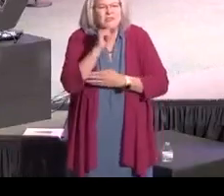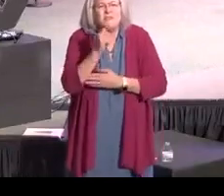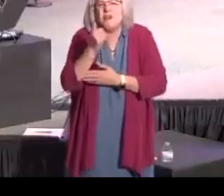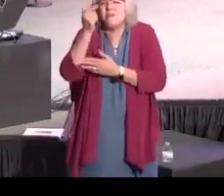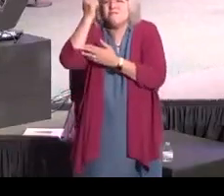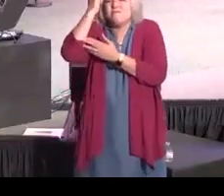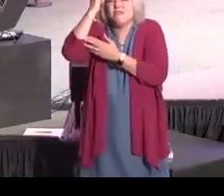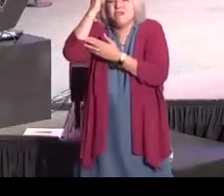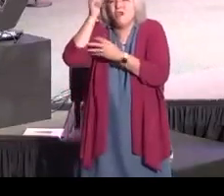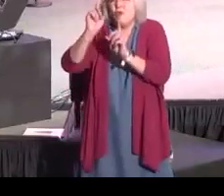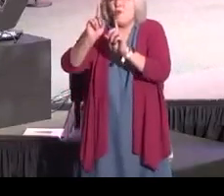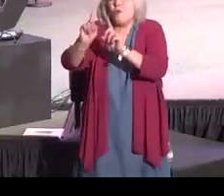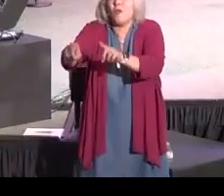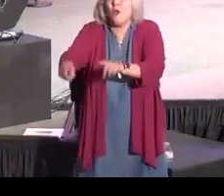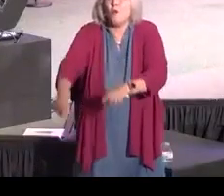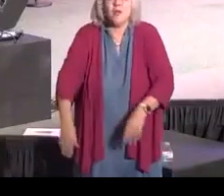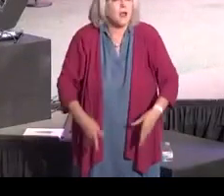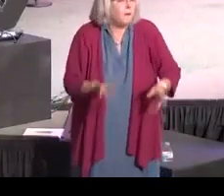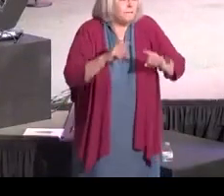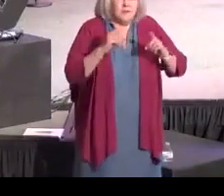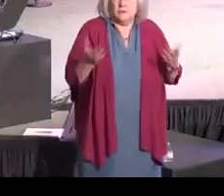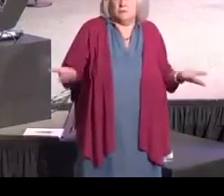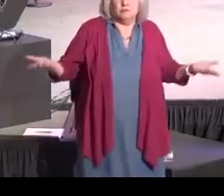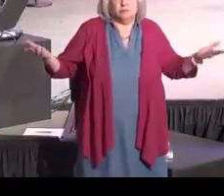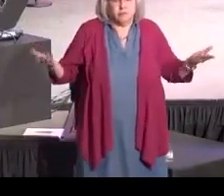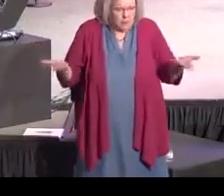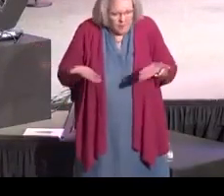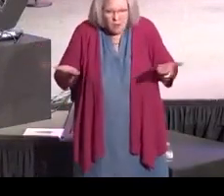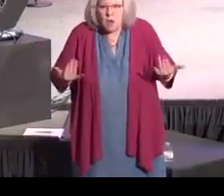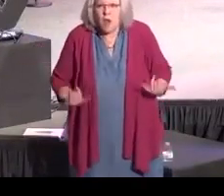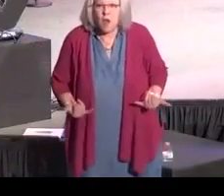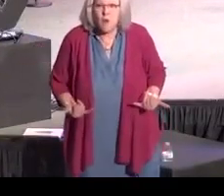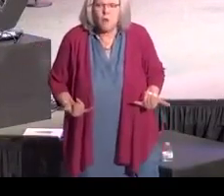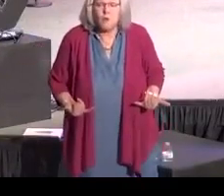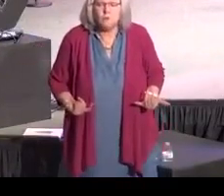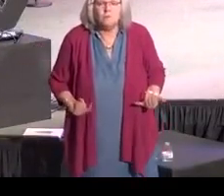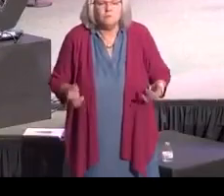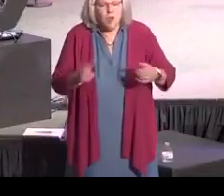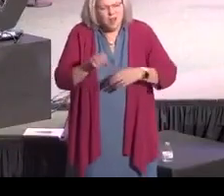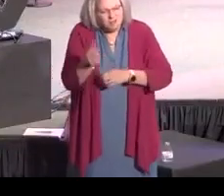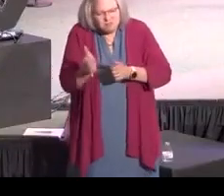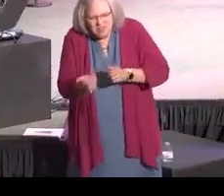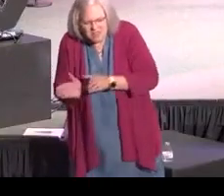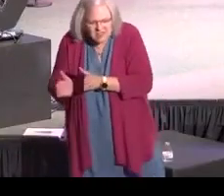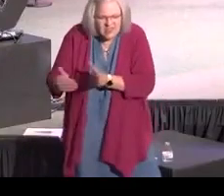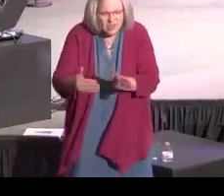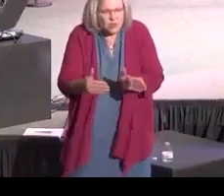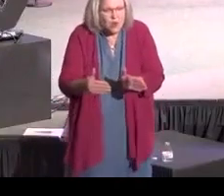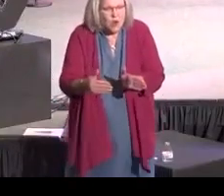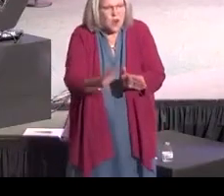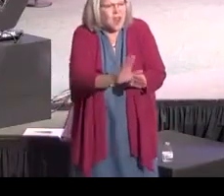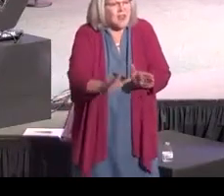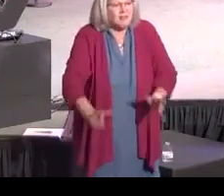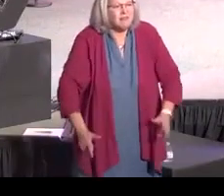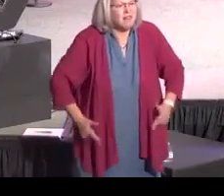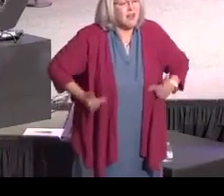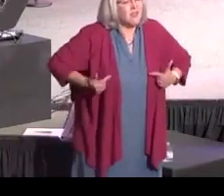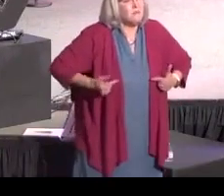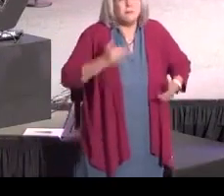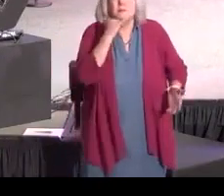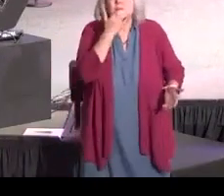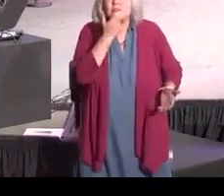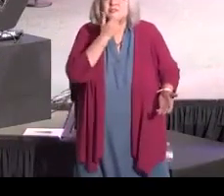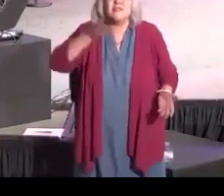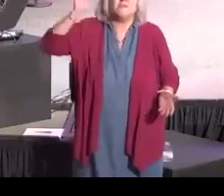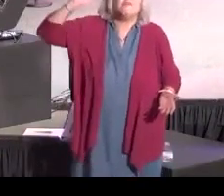going, but you wound up there, detour. Your detour in life might be a mistake that